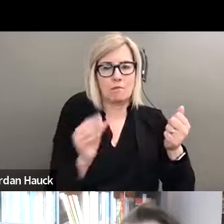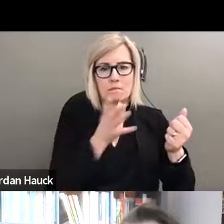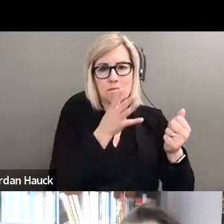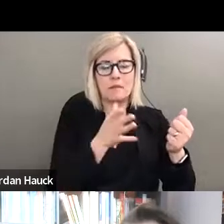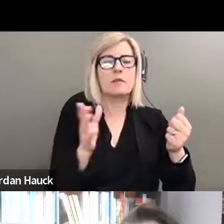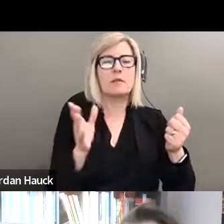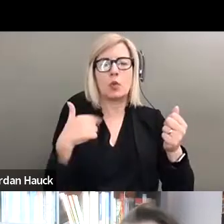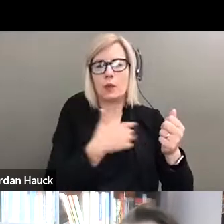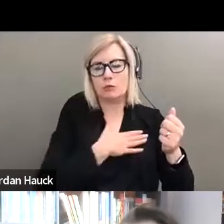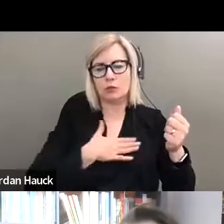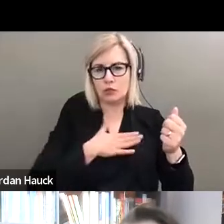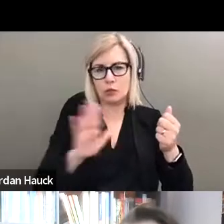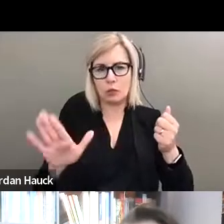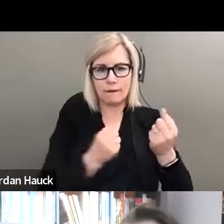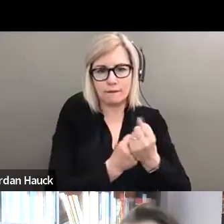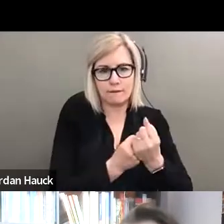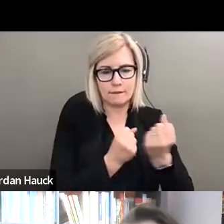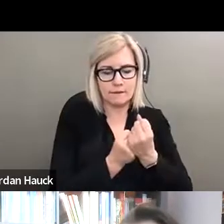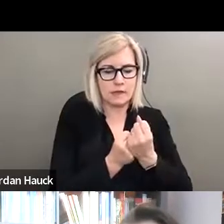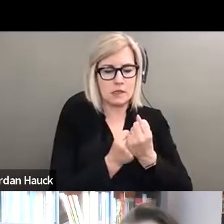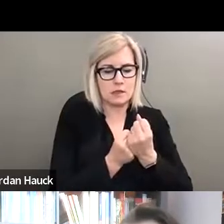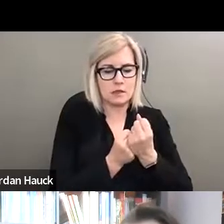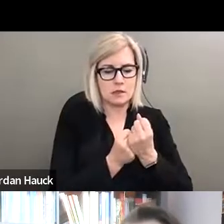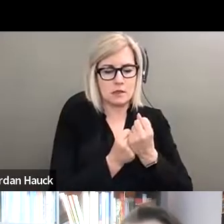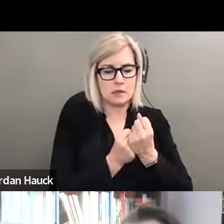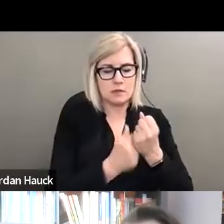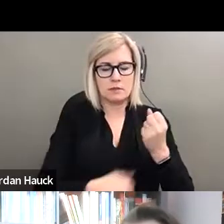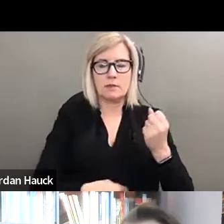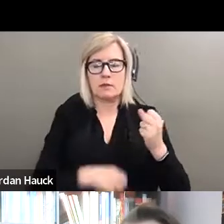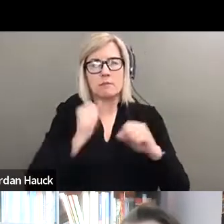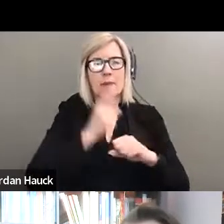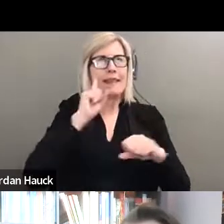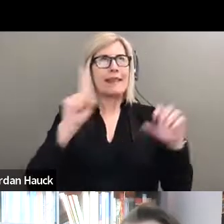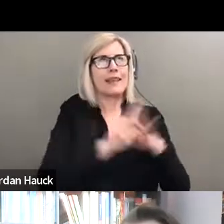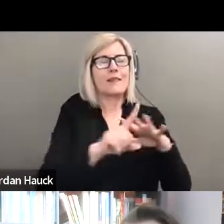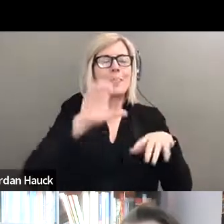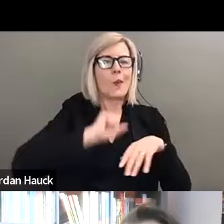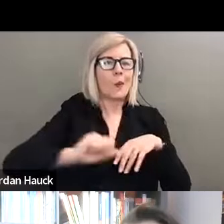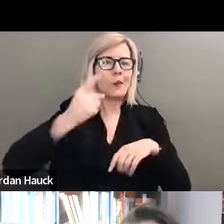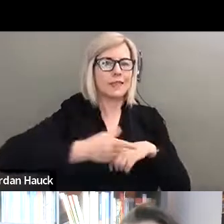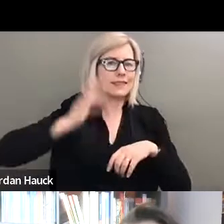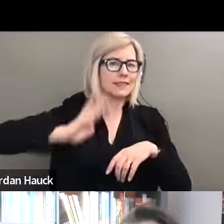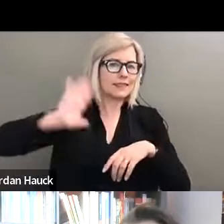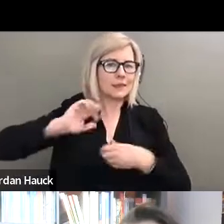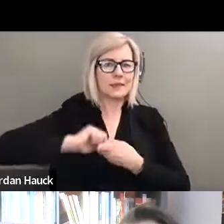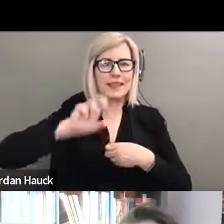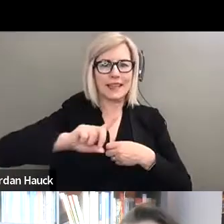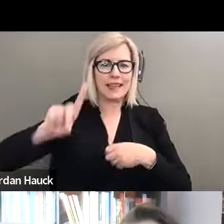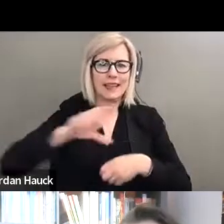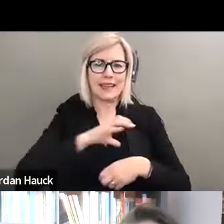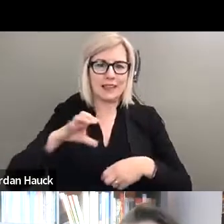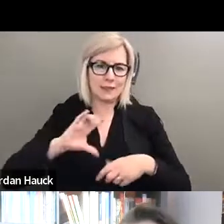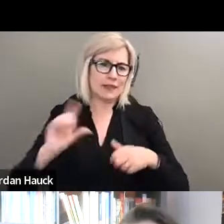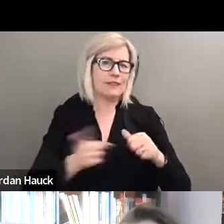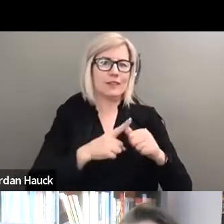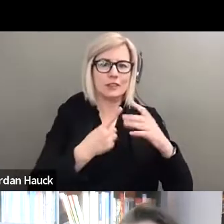your advocacy in that. It made me think of the old days with the DD Council when I first